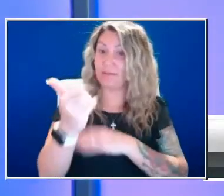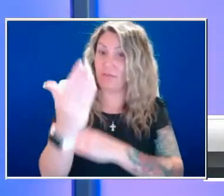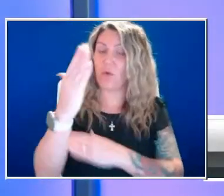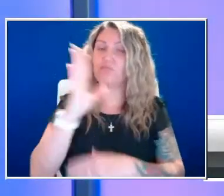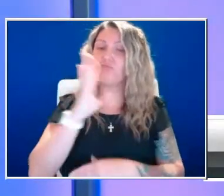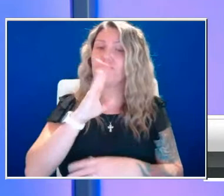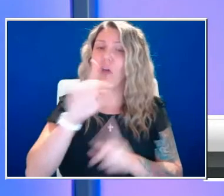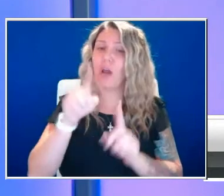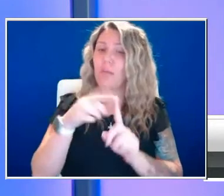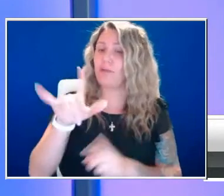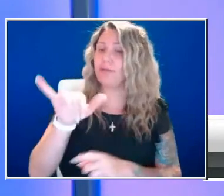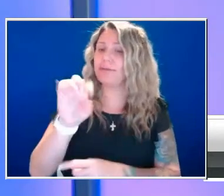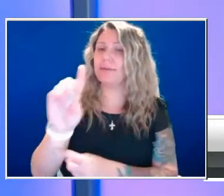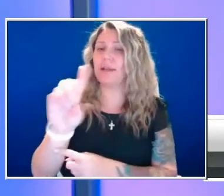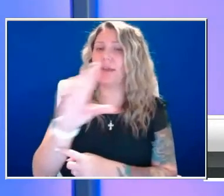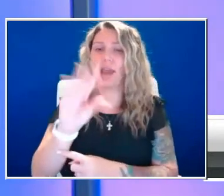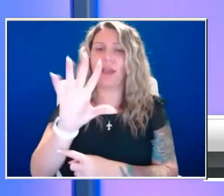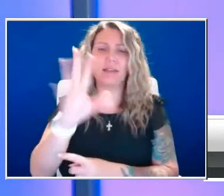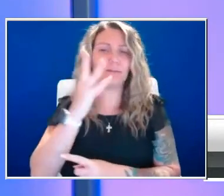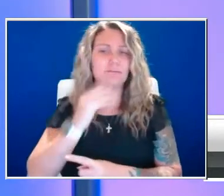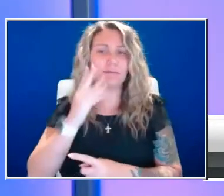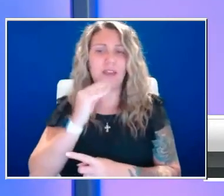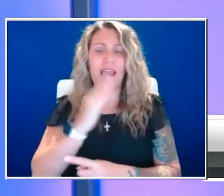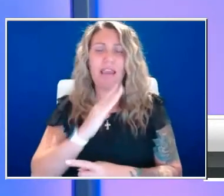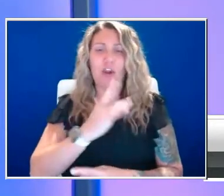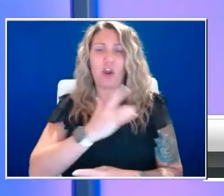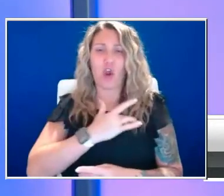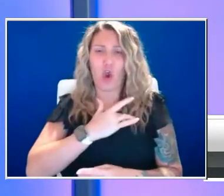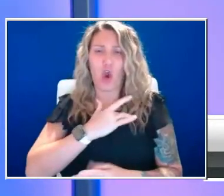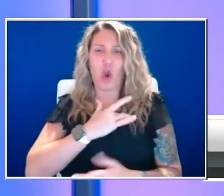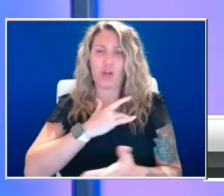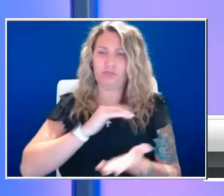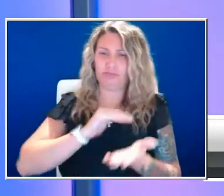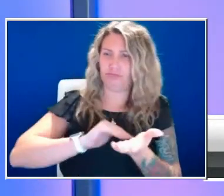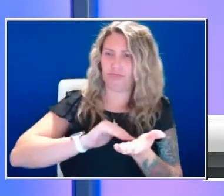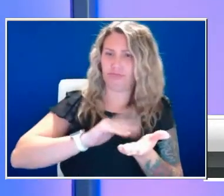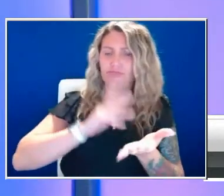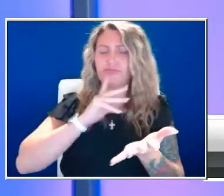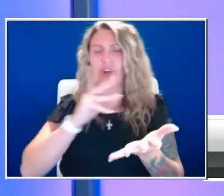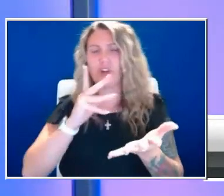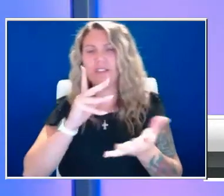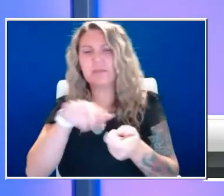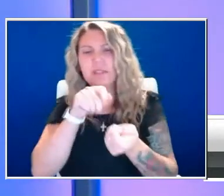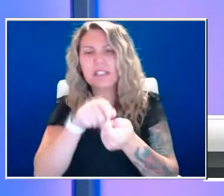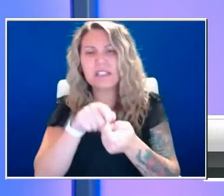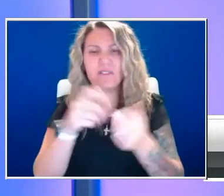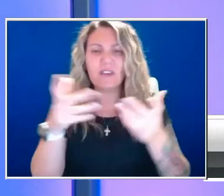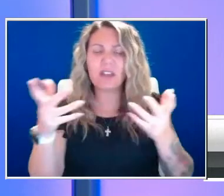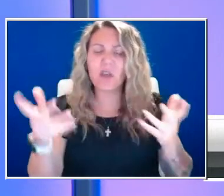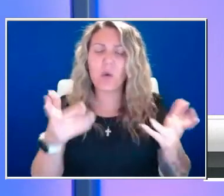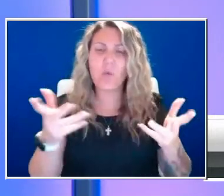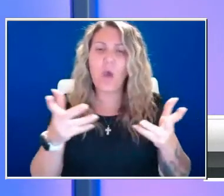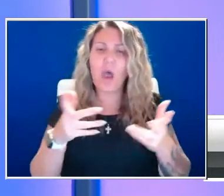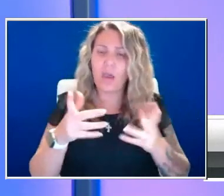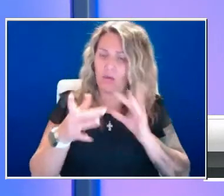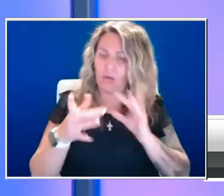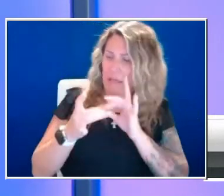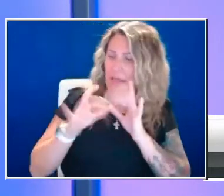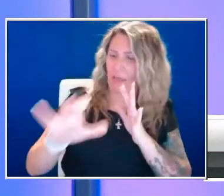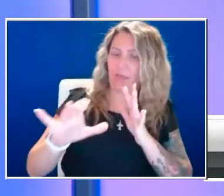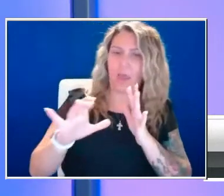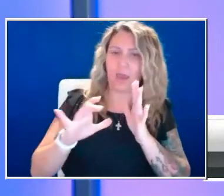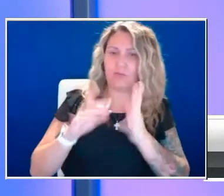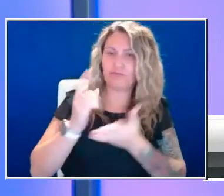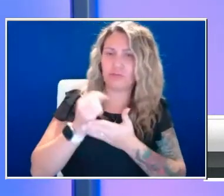And also a cardio-oncologist will talk with us specifically about what it is about those treatments that has that heart connection. And we're going to have one